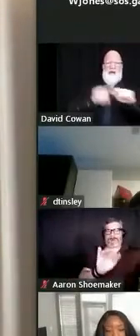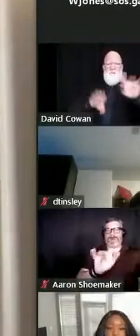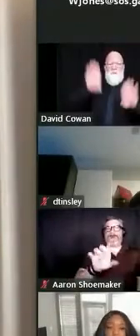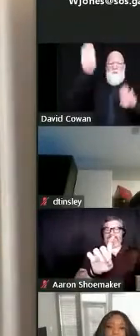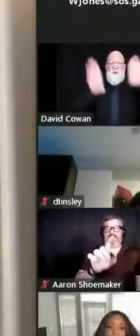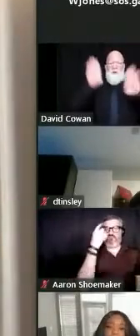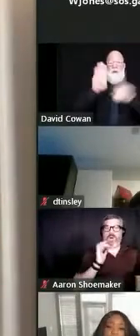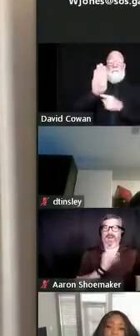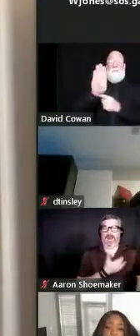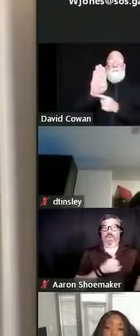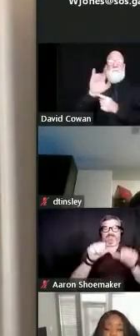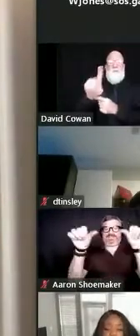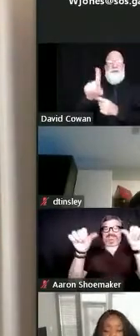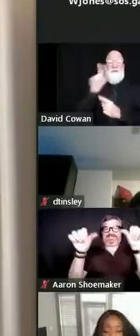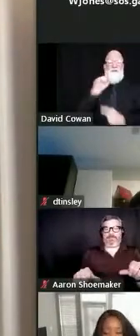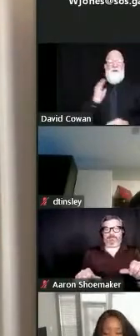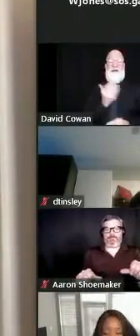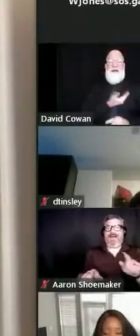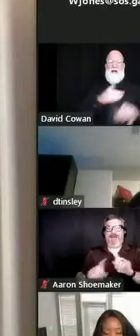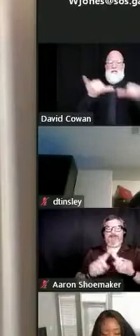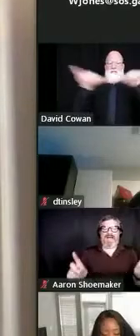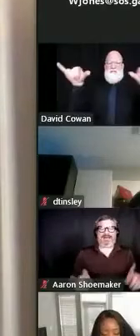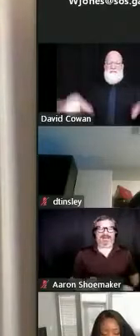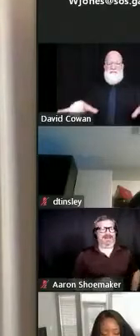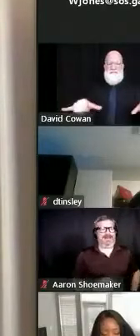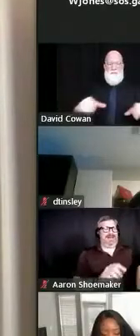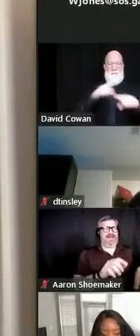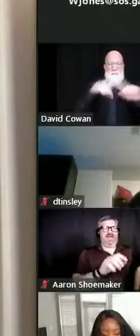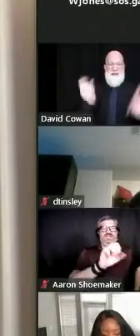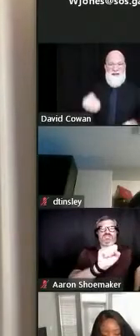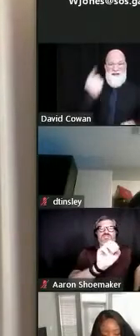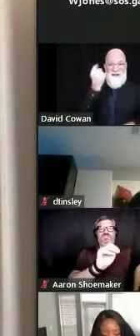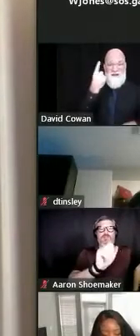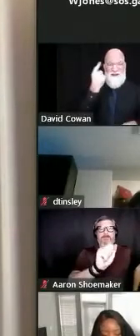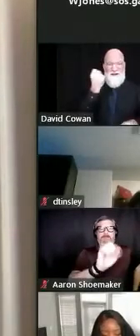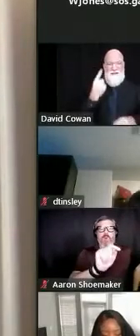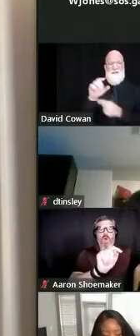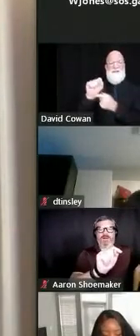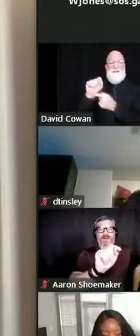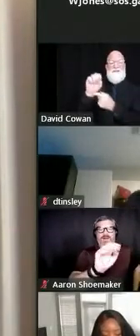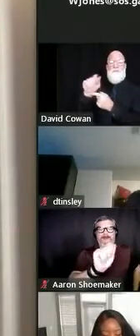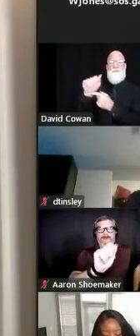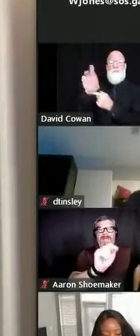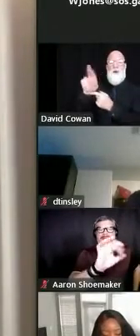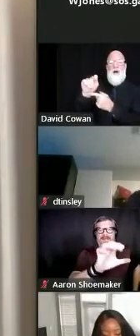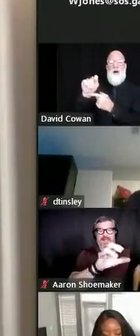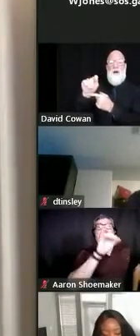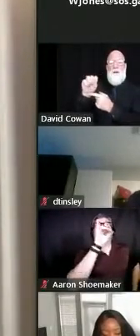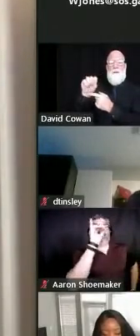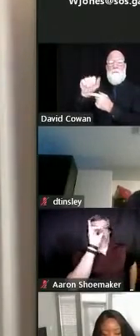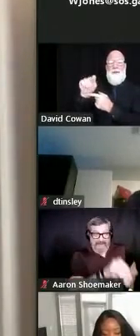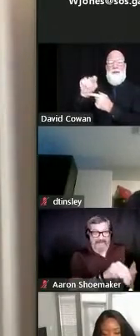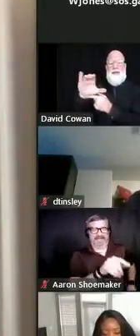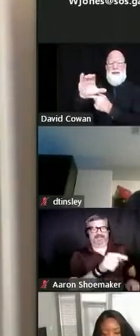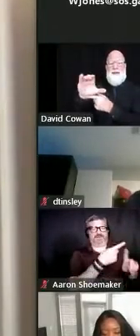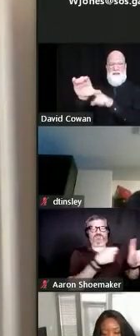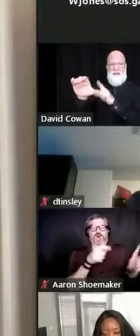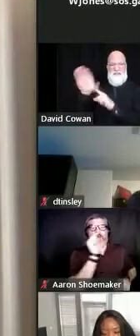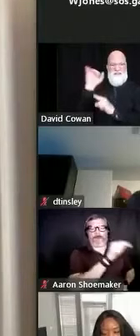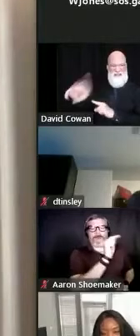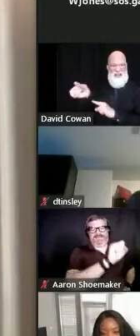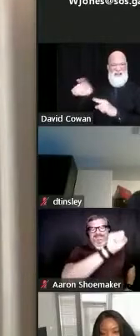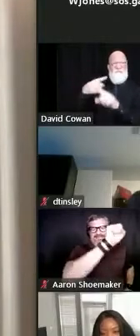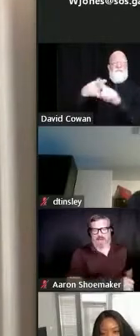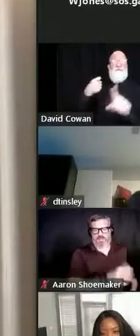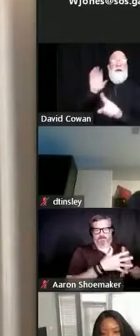had um the top two finishers in that were esns and Dominion so we brought them in for add additional negotiations and when